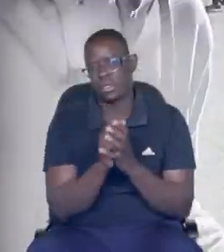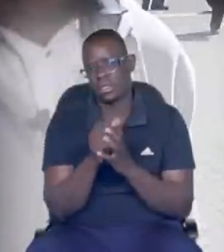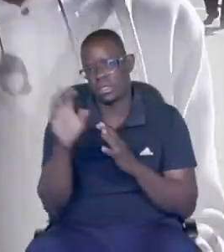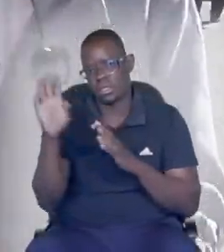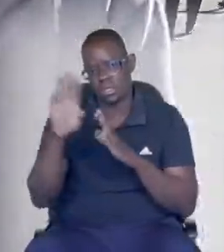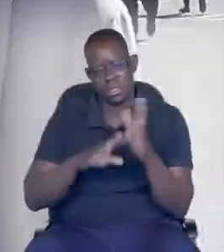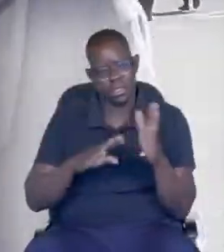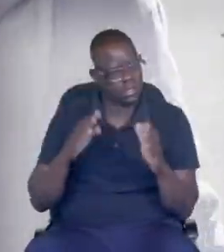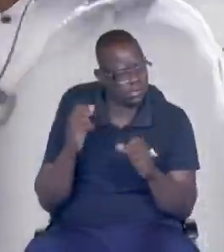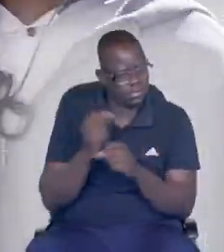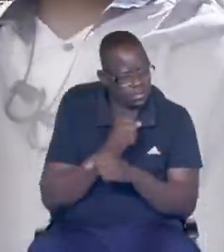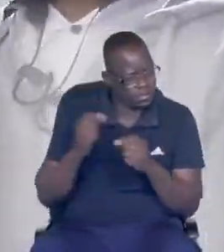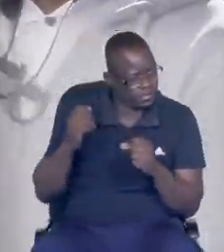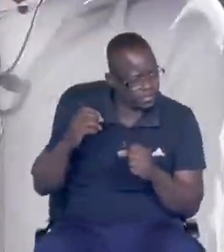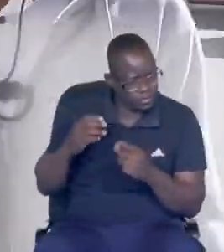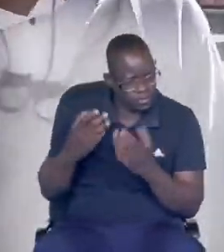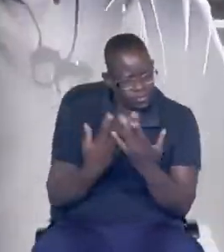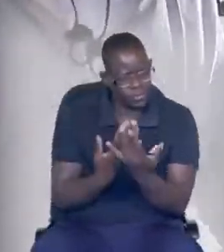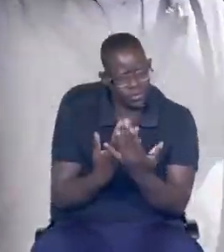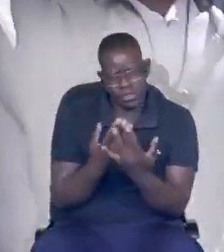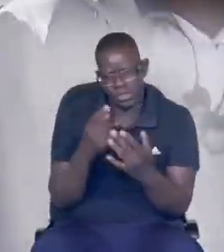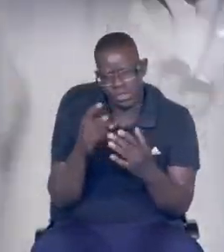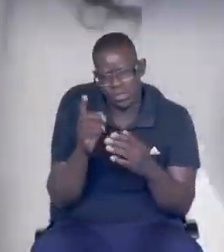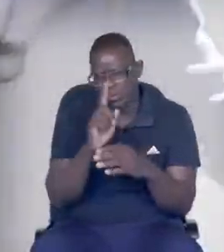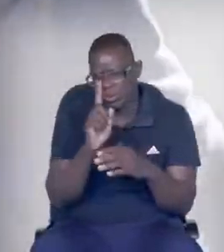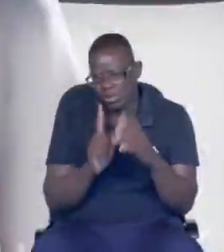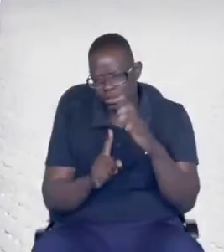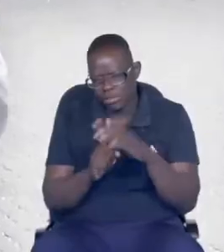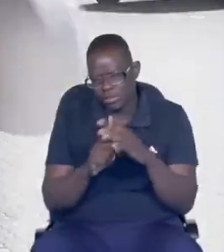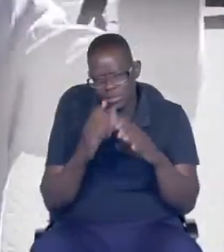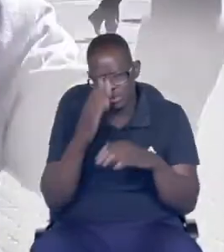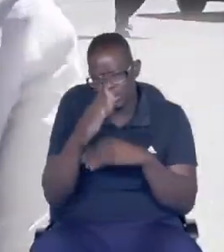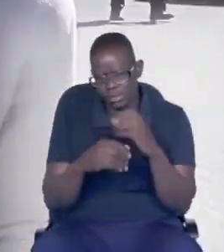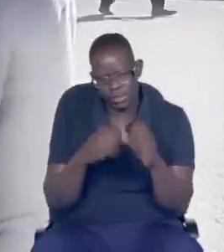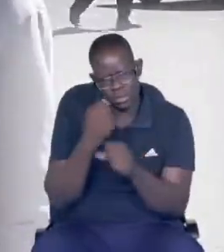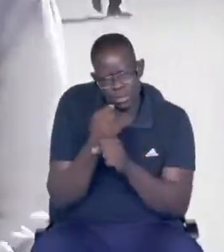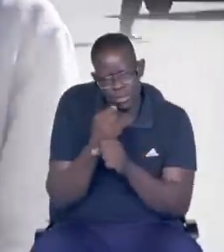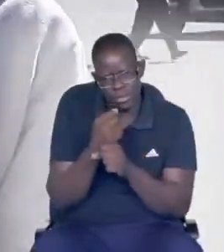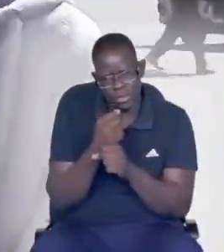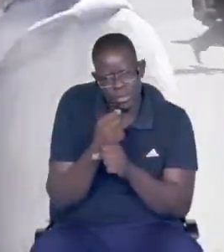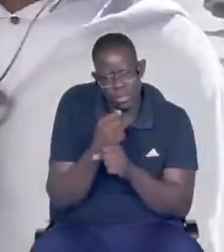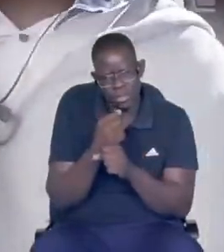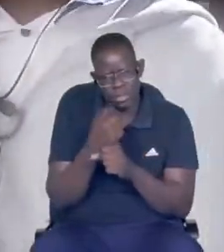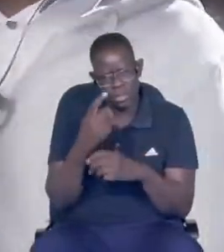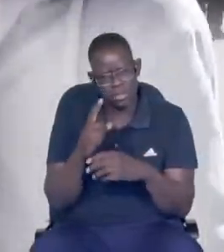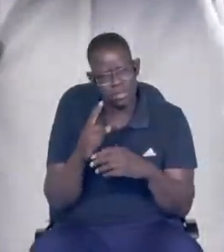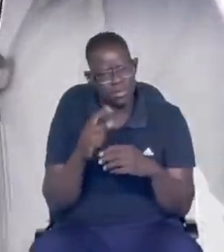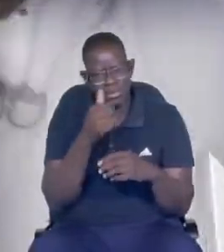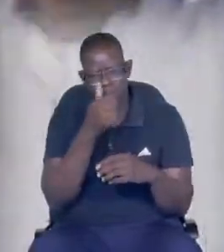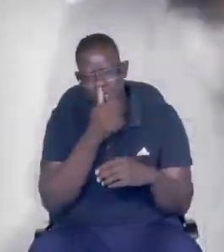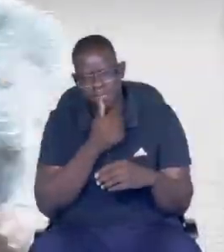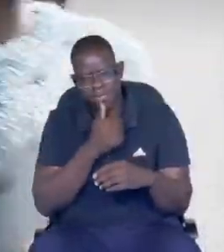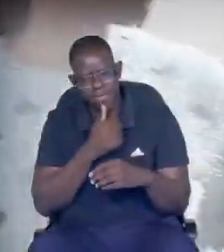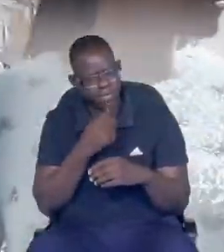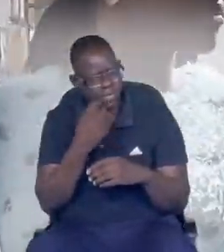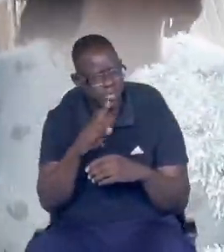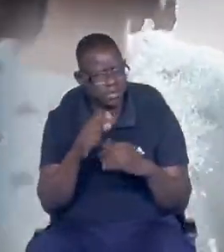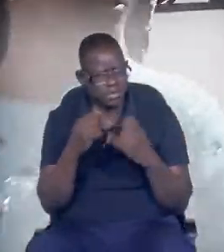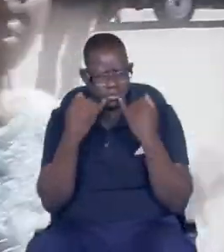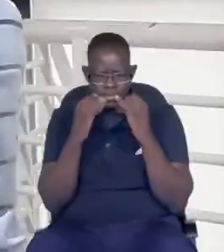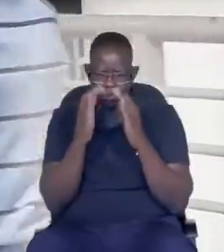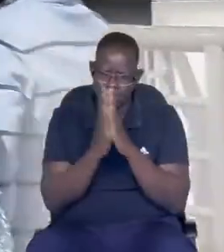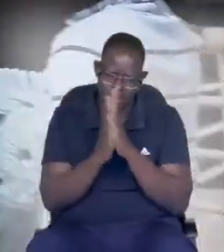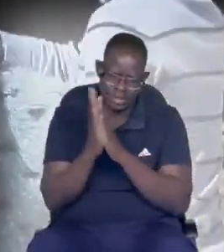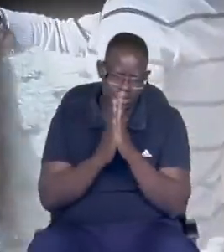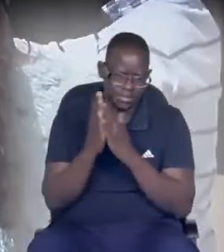I can't wait for next year, you guys. What's happening next year, Tolerance? I wanted to keep it a secret, but I'm just so excited about it.